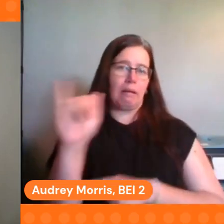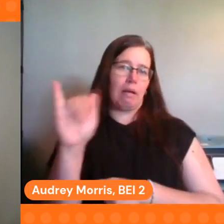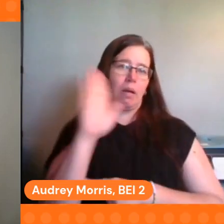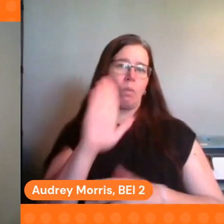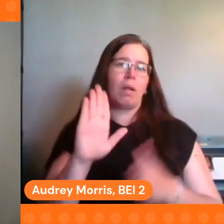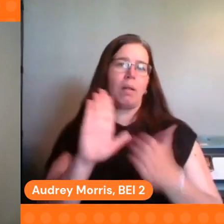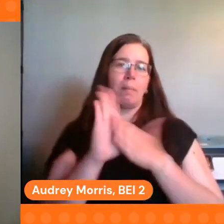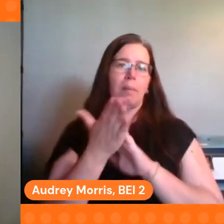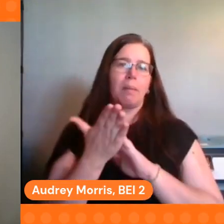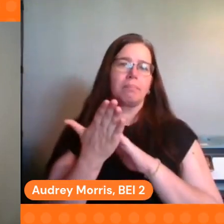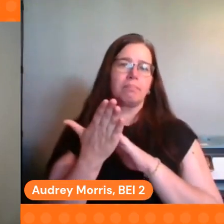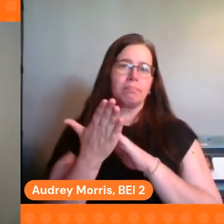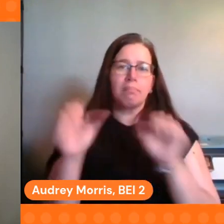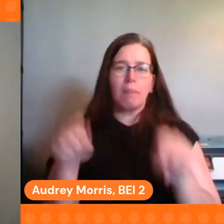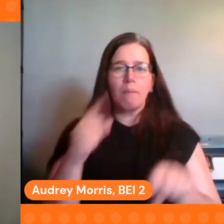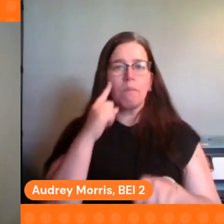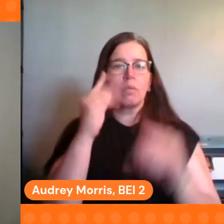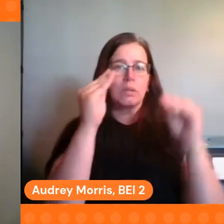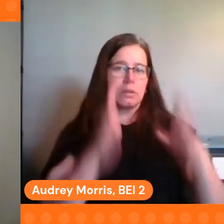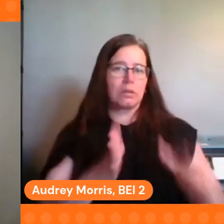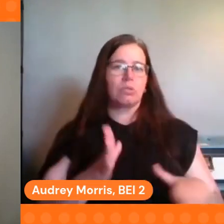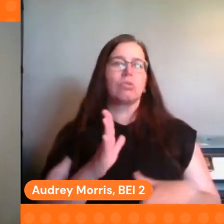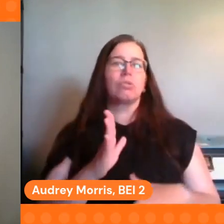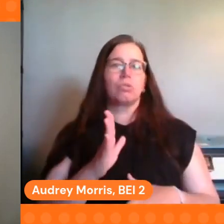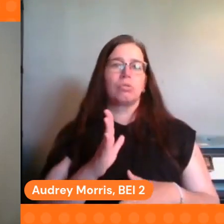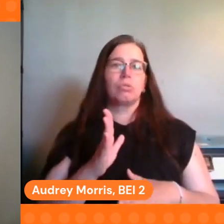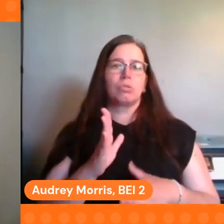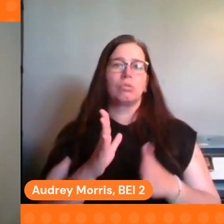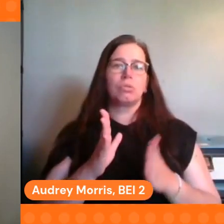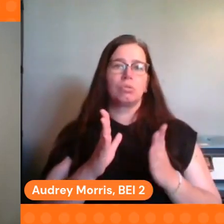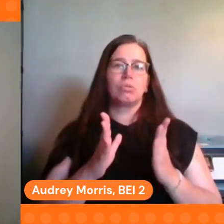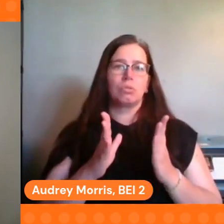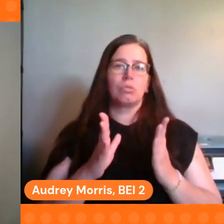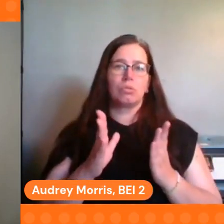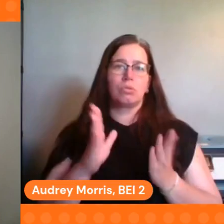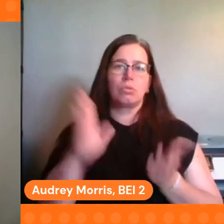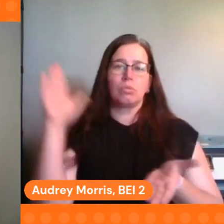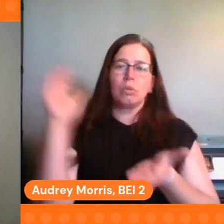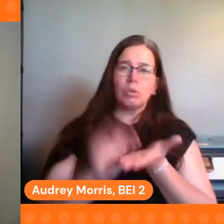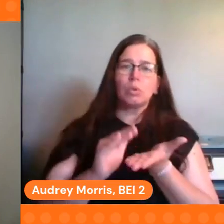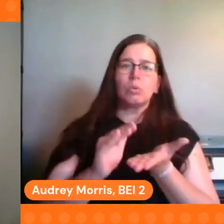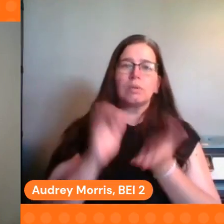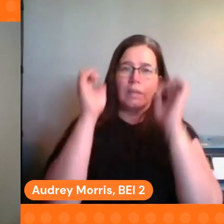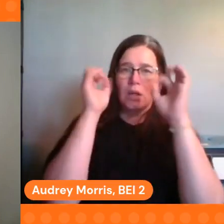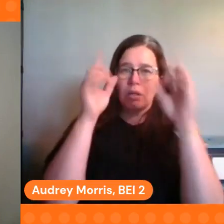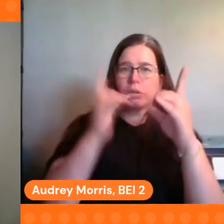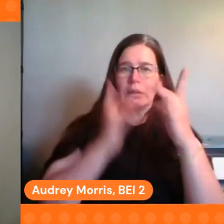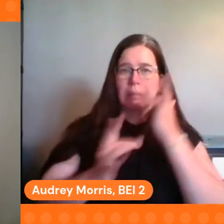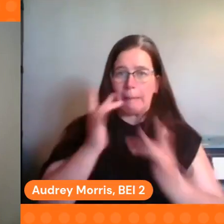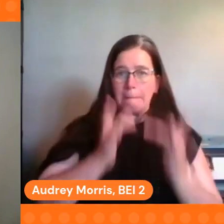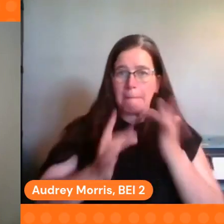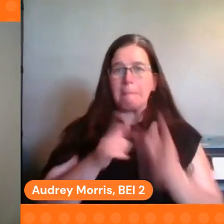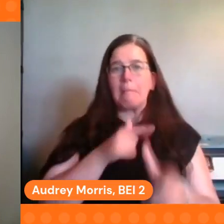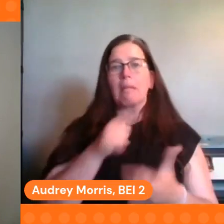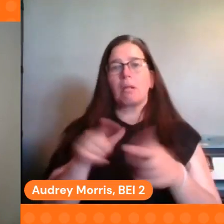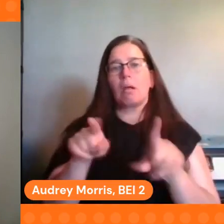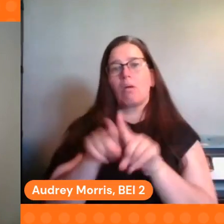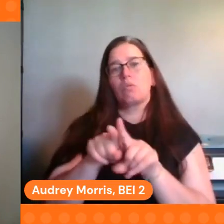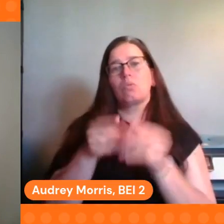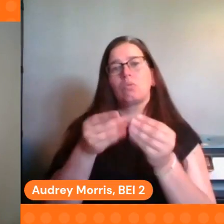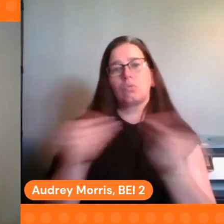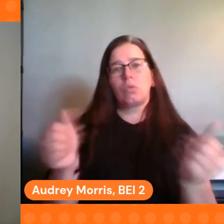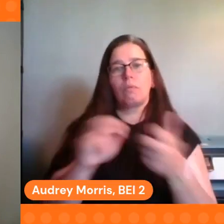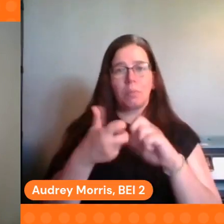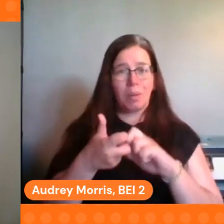chance for teachers in Vietnam to reduce the gap in education and also deal with the problem of like really